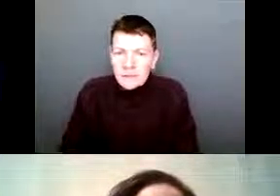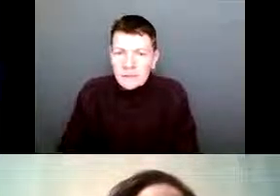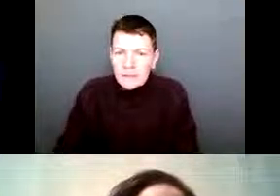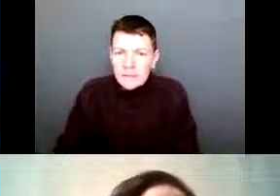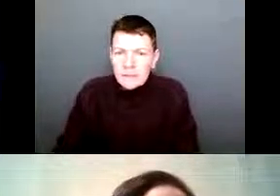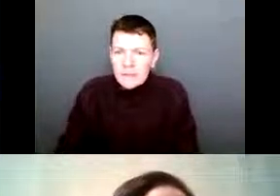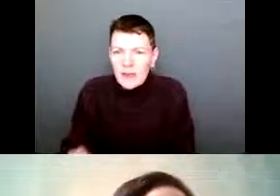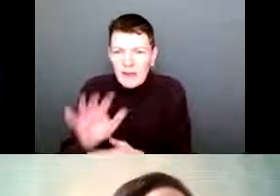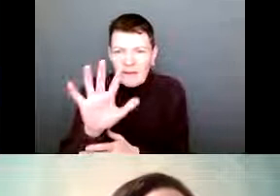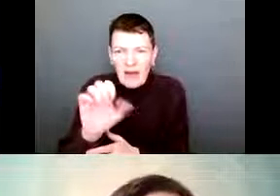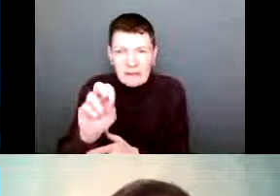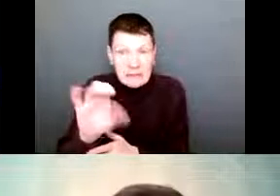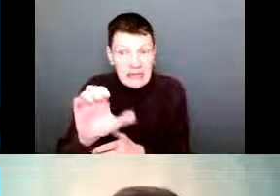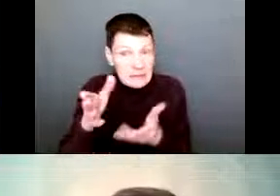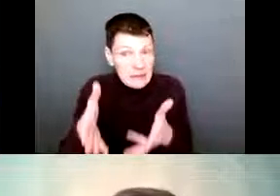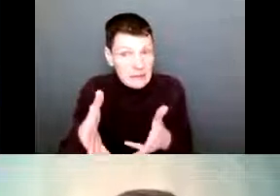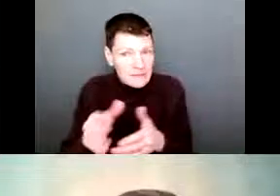Five seconds left.